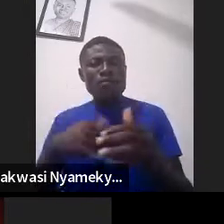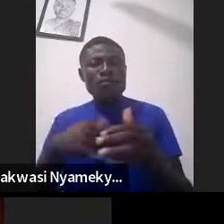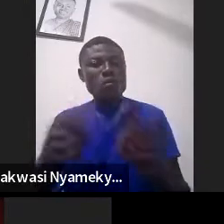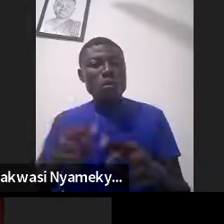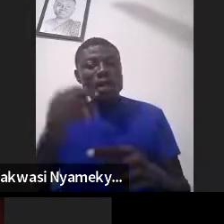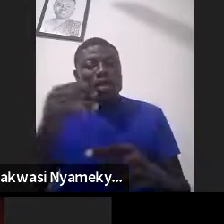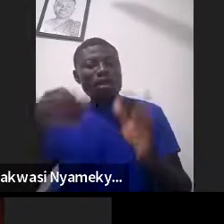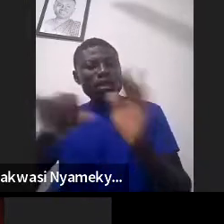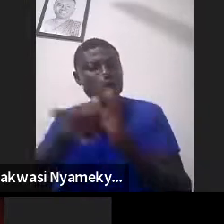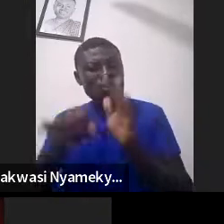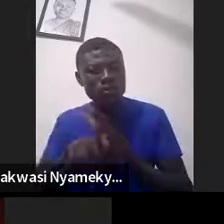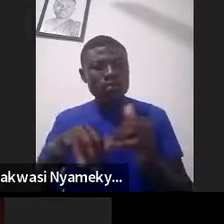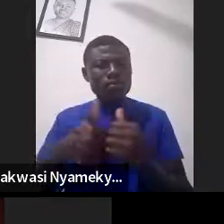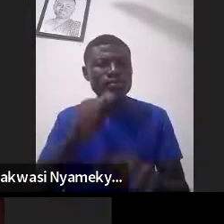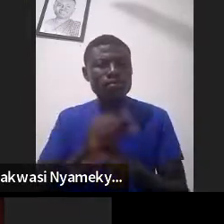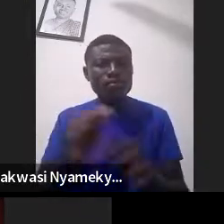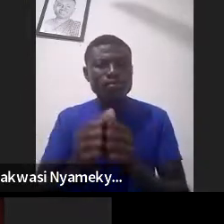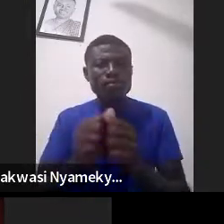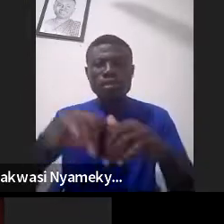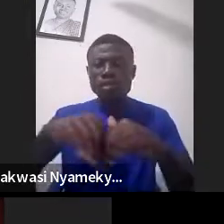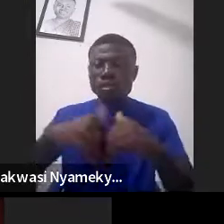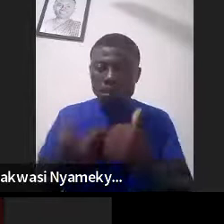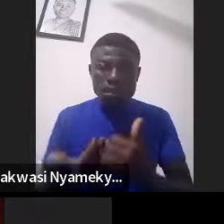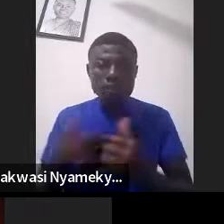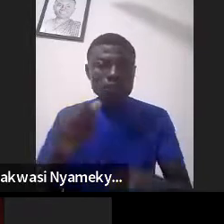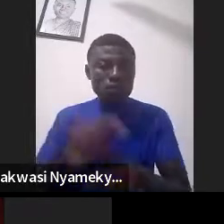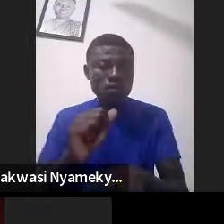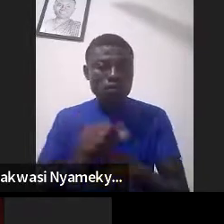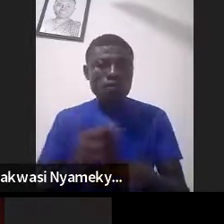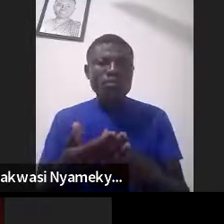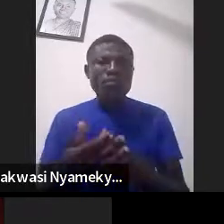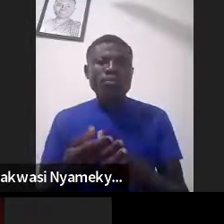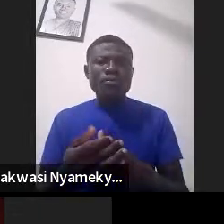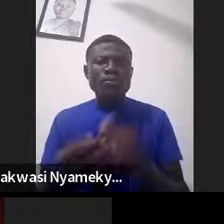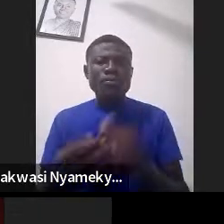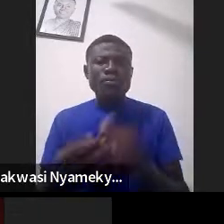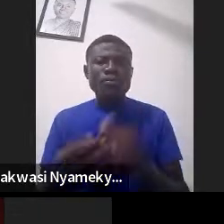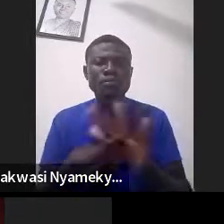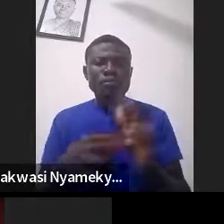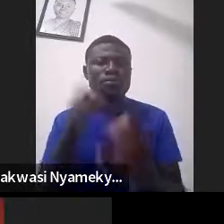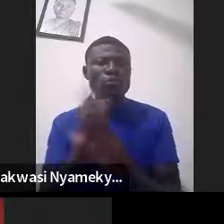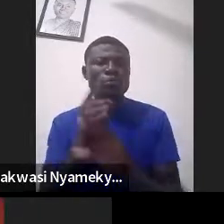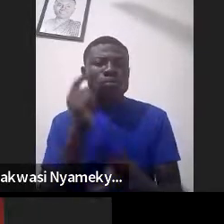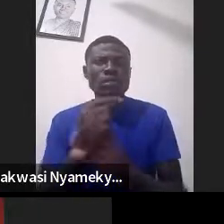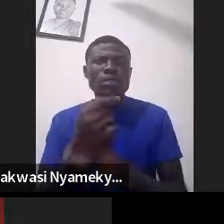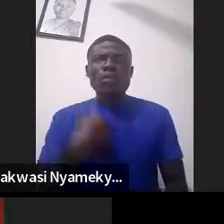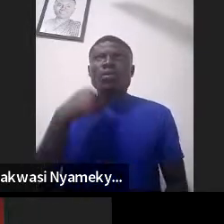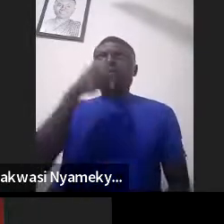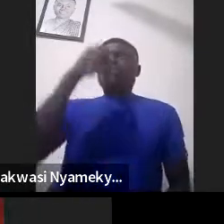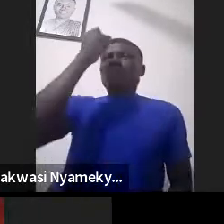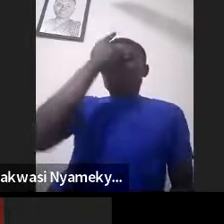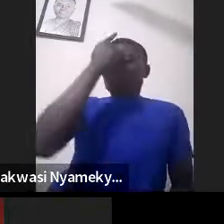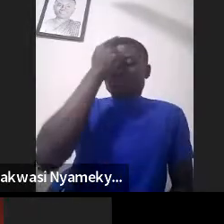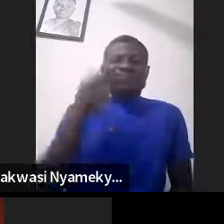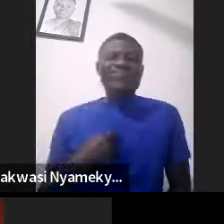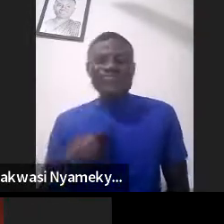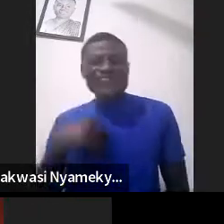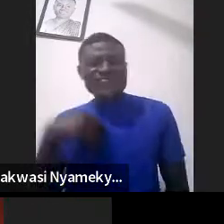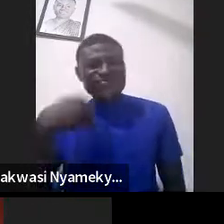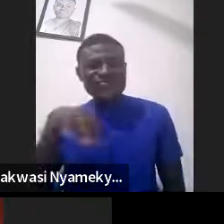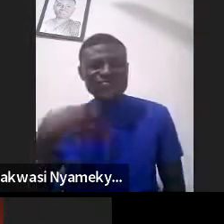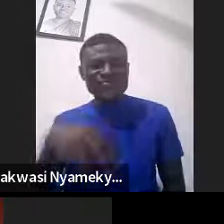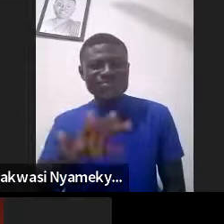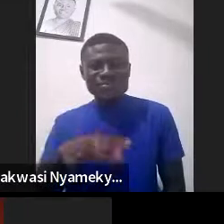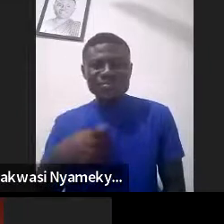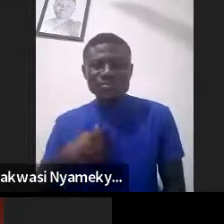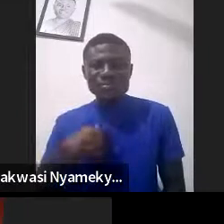and how has it been? It's just mind-boggling, really. It is mind-boggling. I cannot do